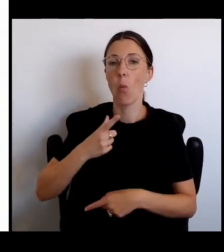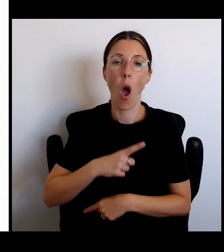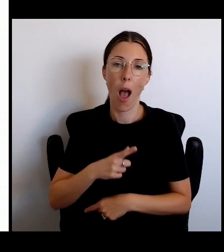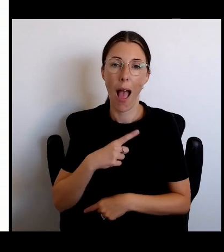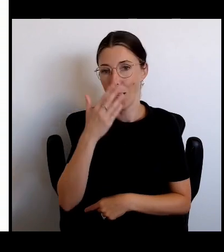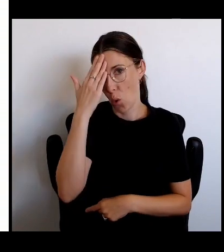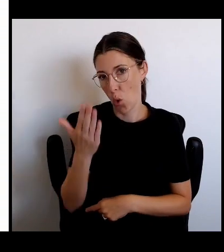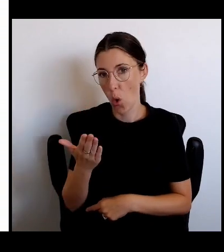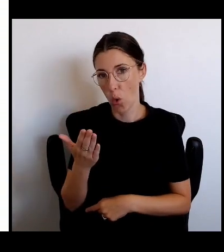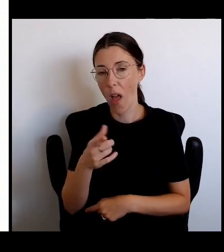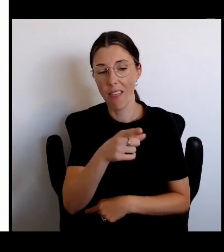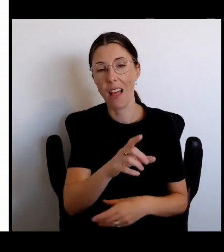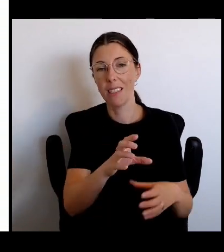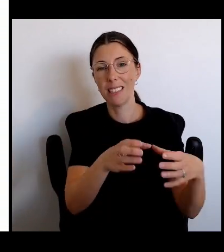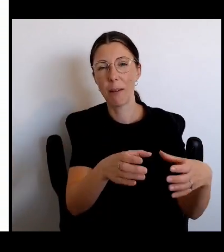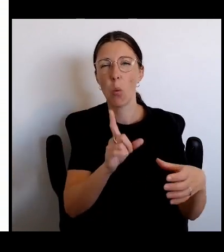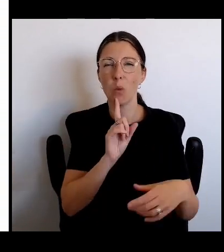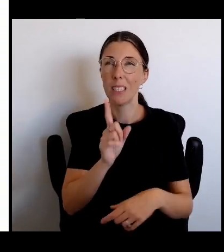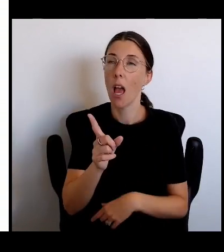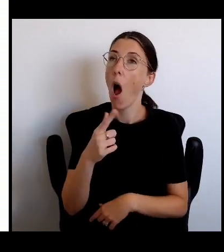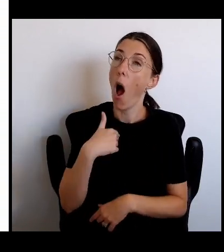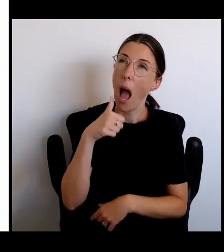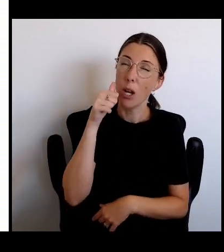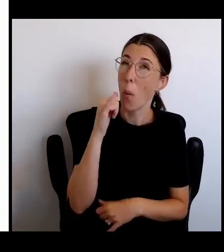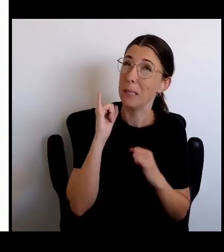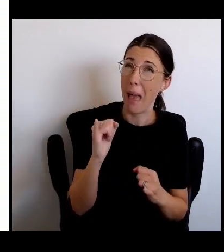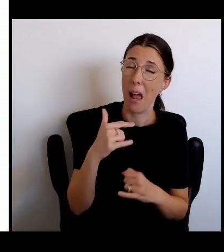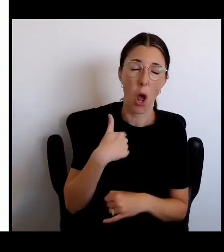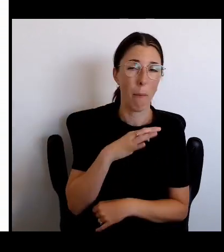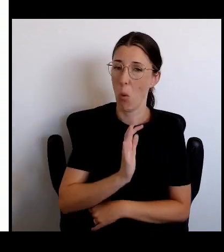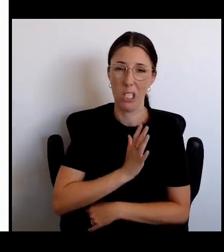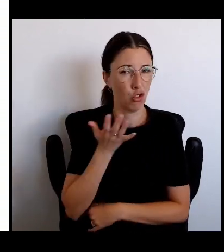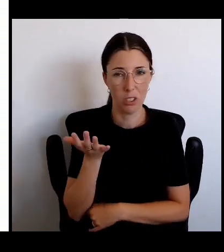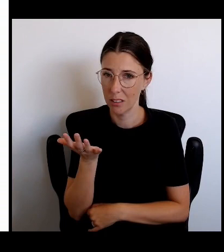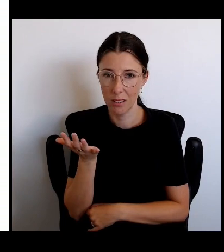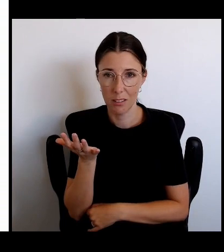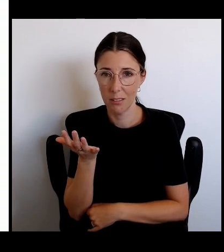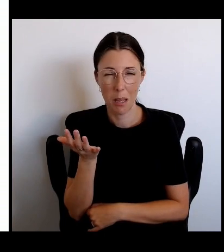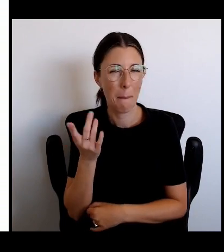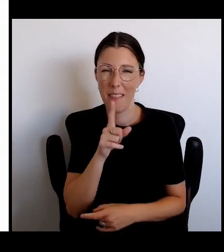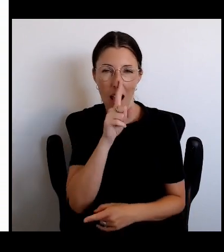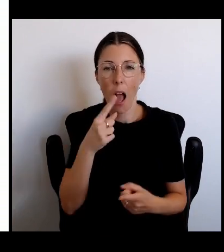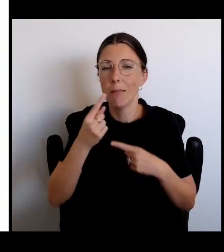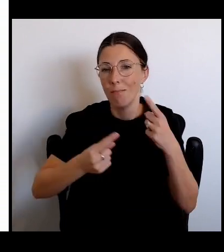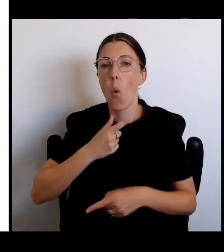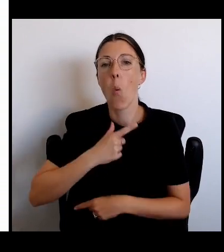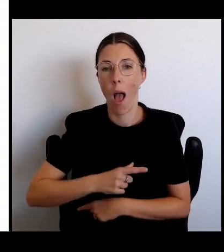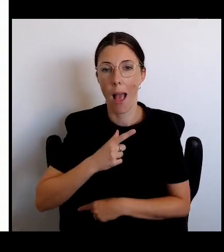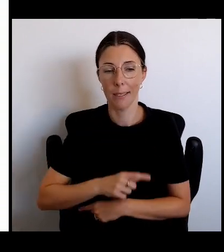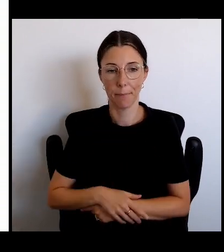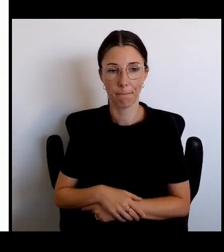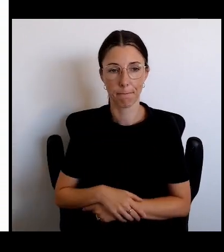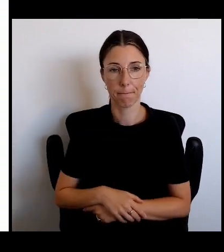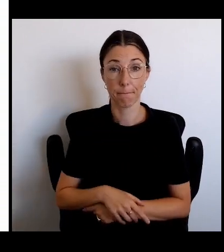the segment most likely to say, I know it's bad for me and I'm not interested. In fact, this segment was the least